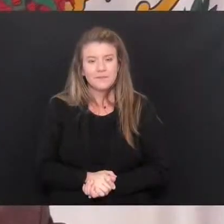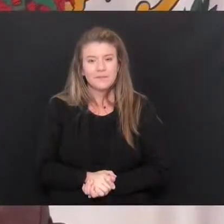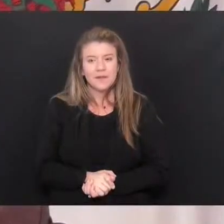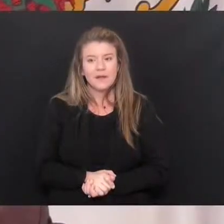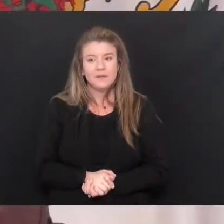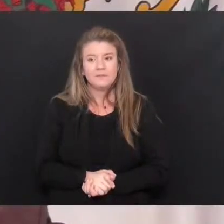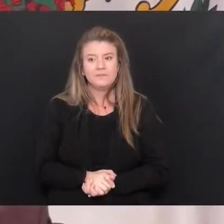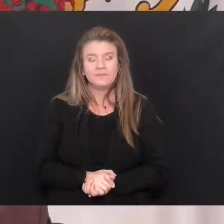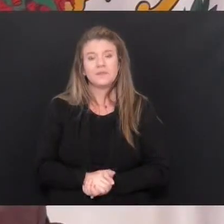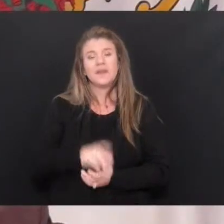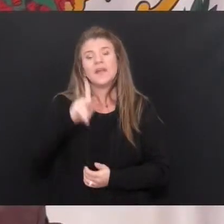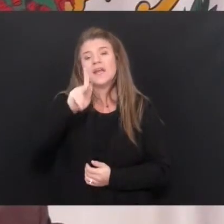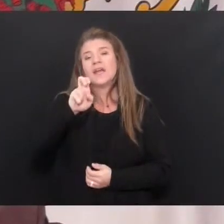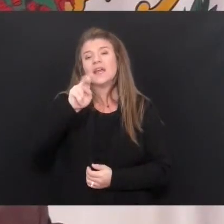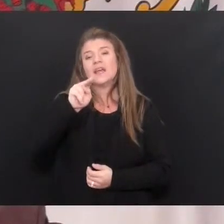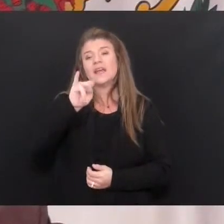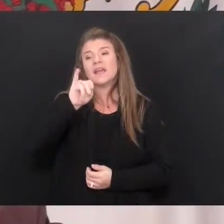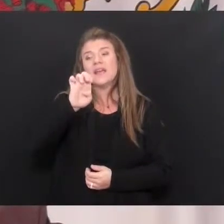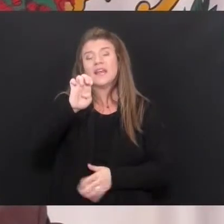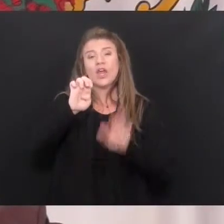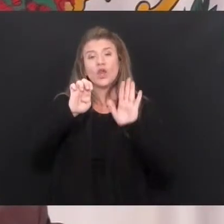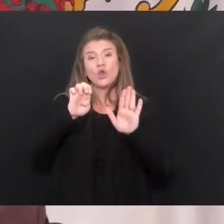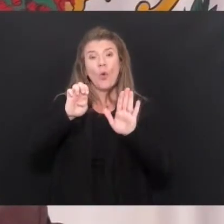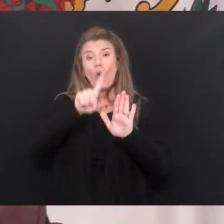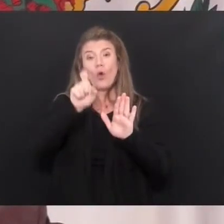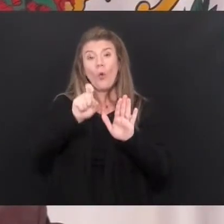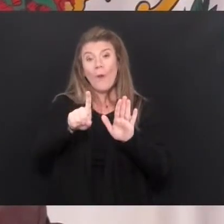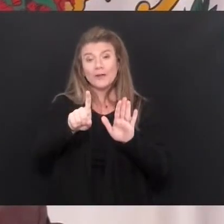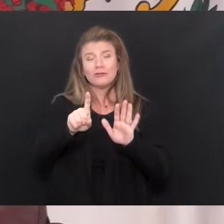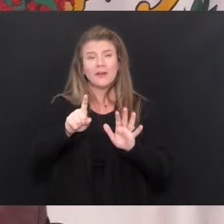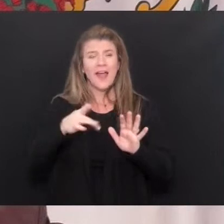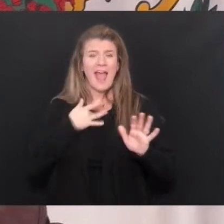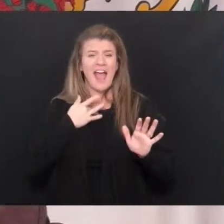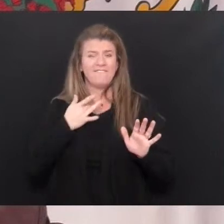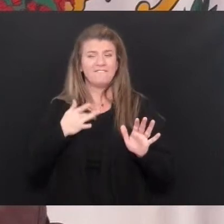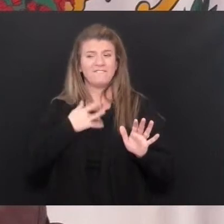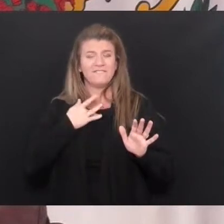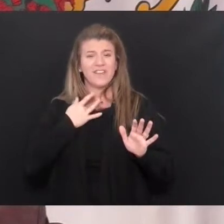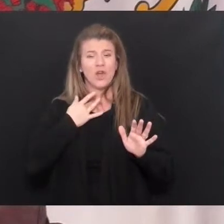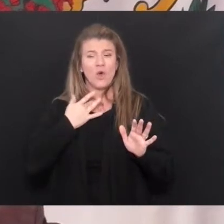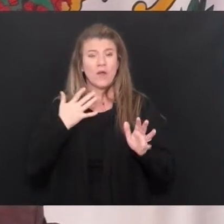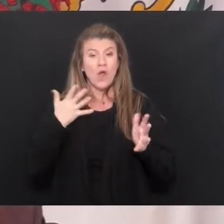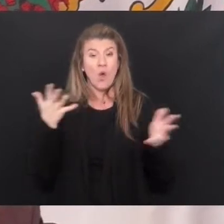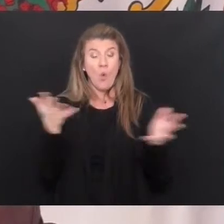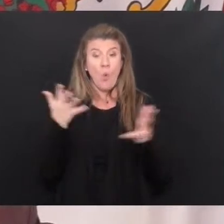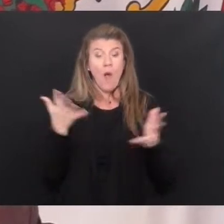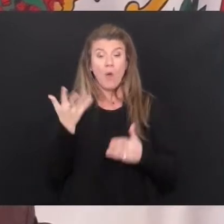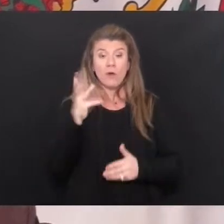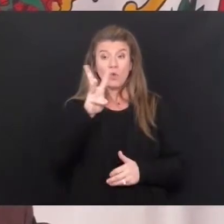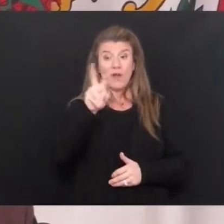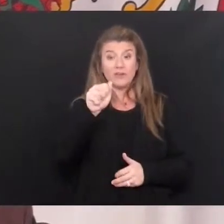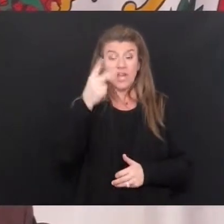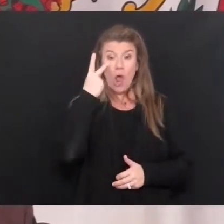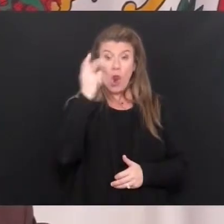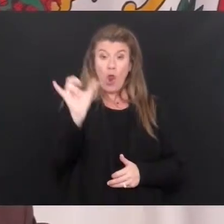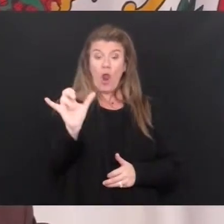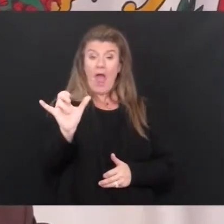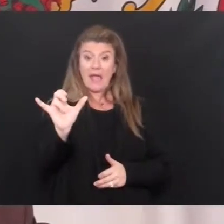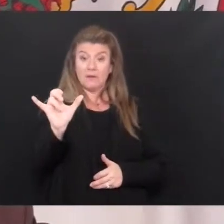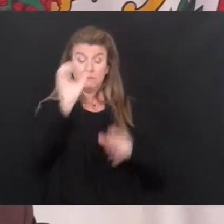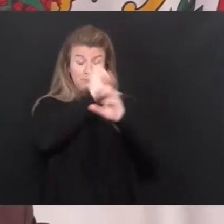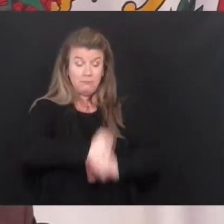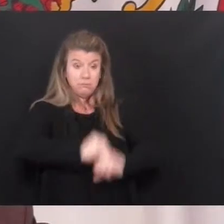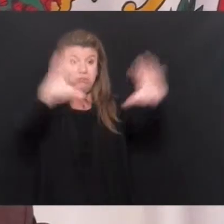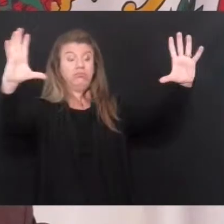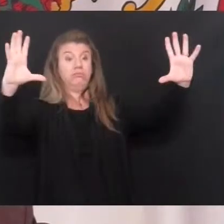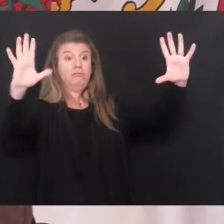Kenny, I think your question, was what would West Virginia look like?